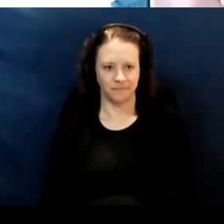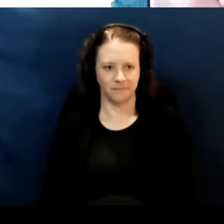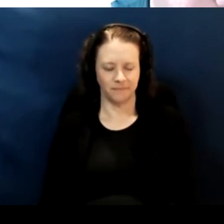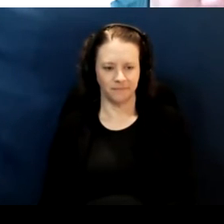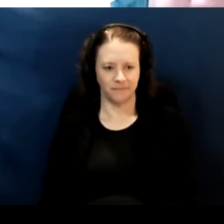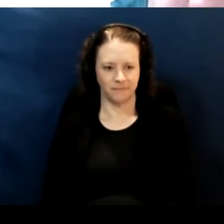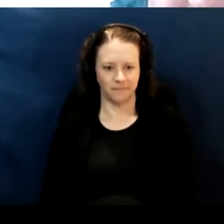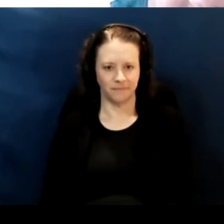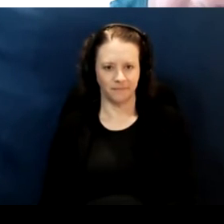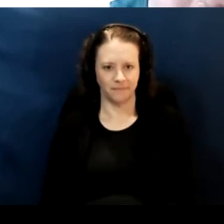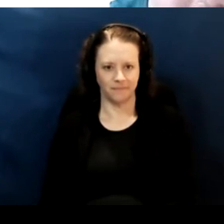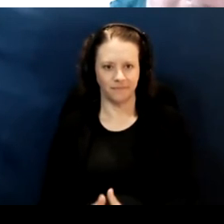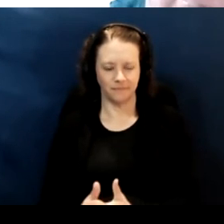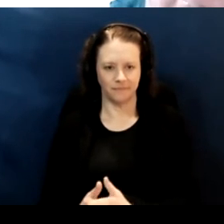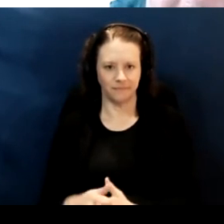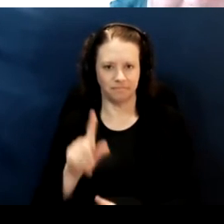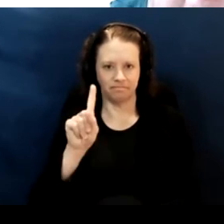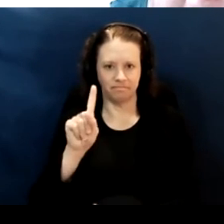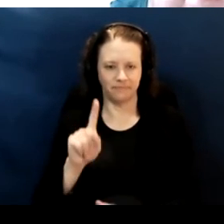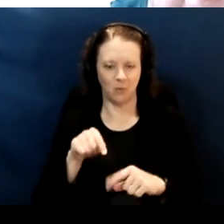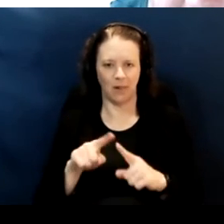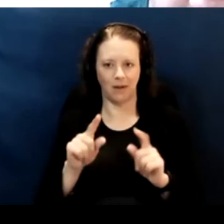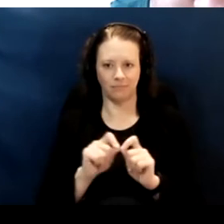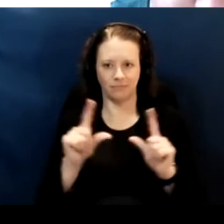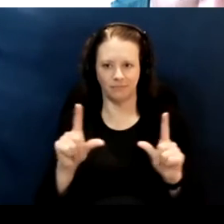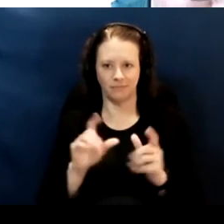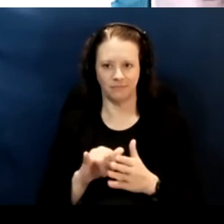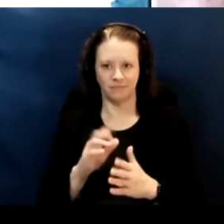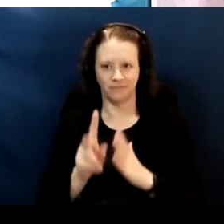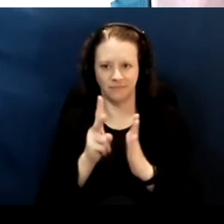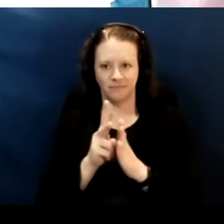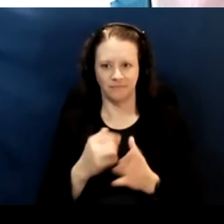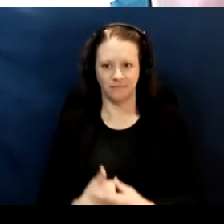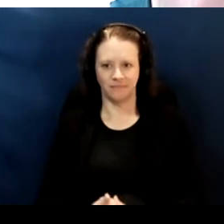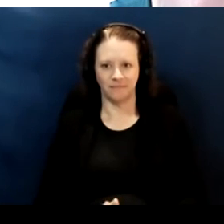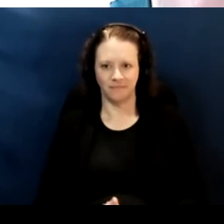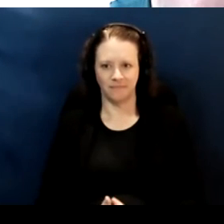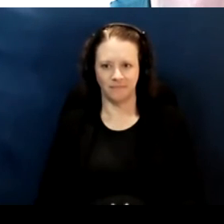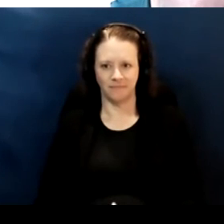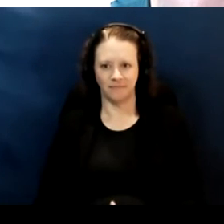One moment while we queue up that video.